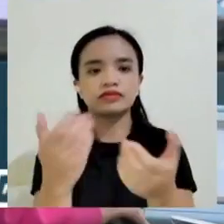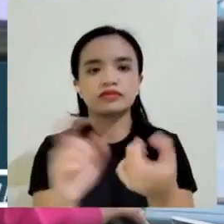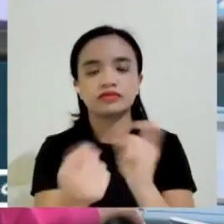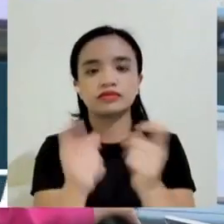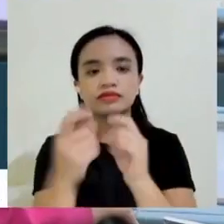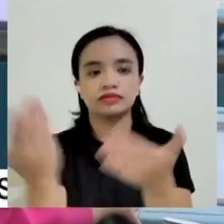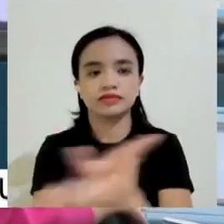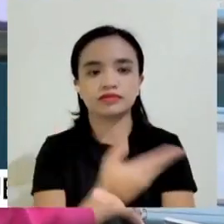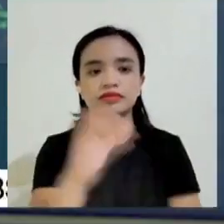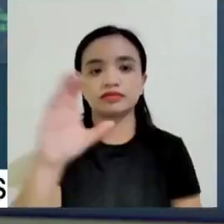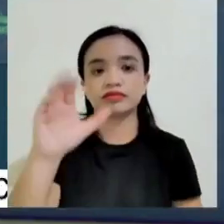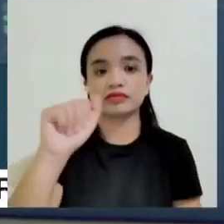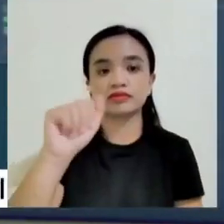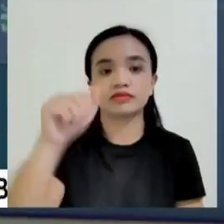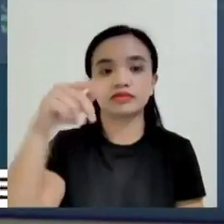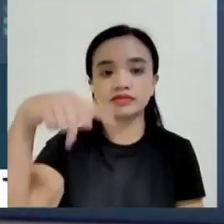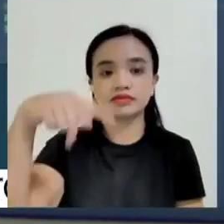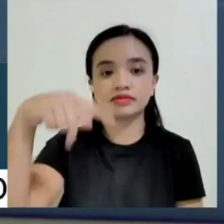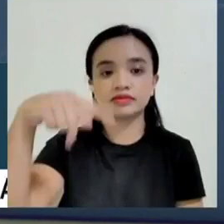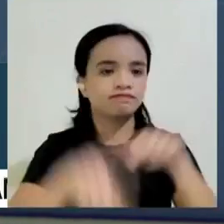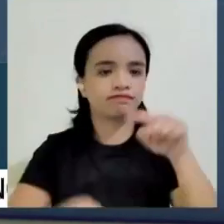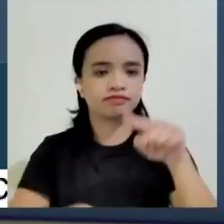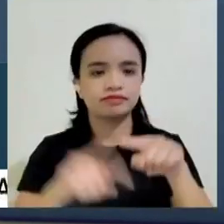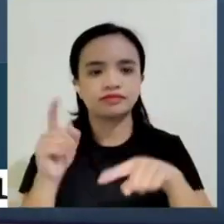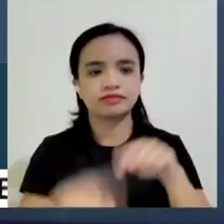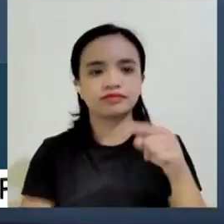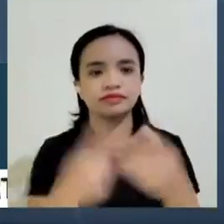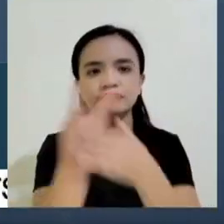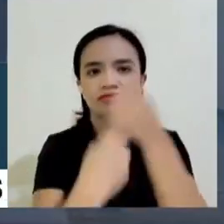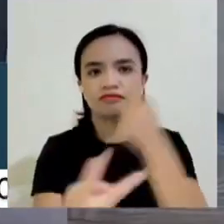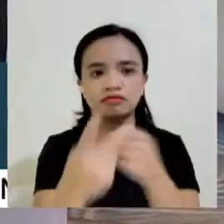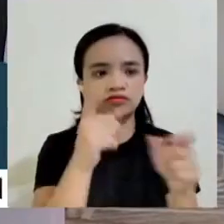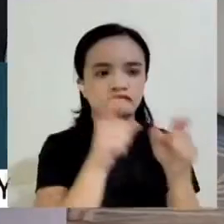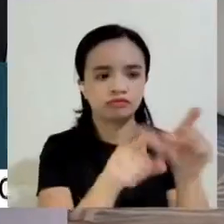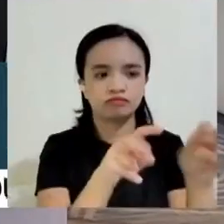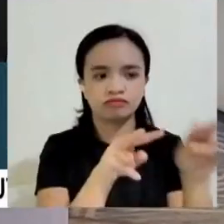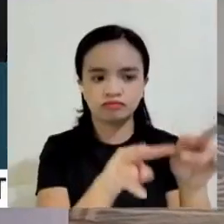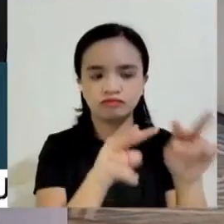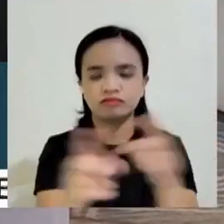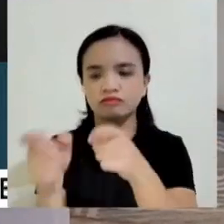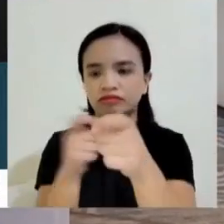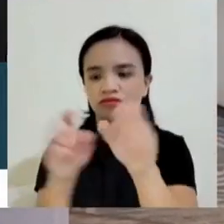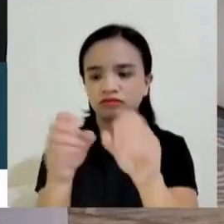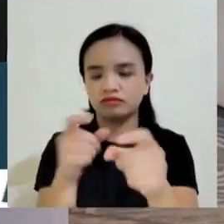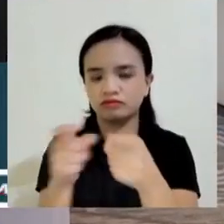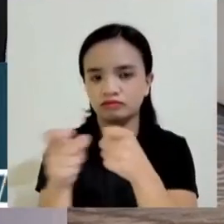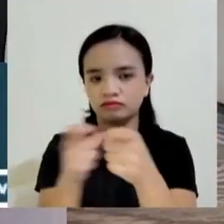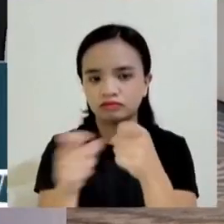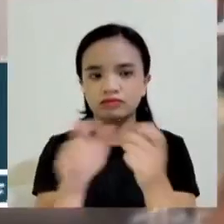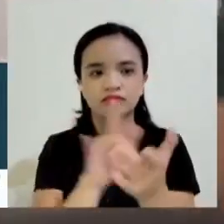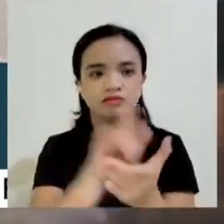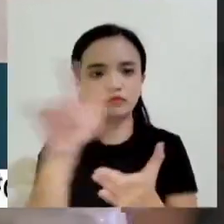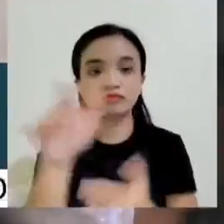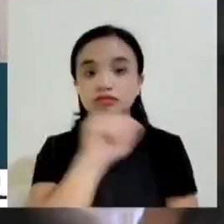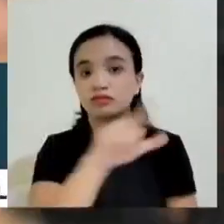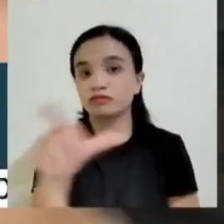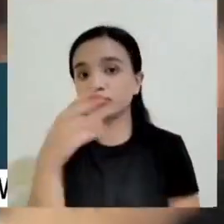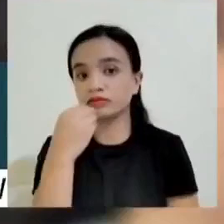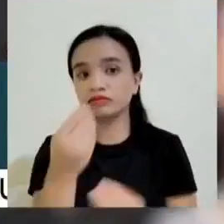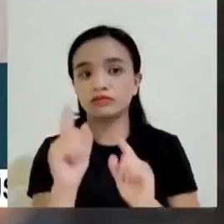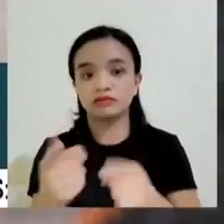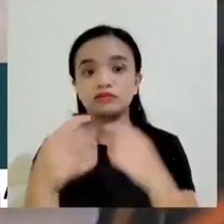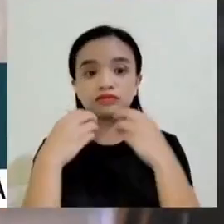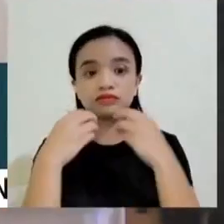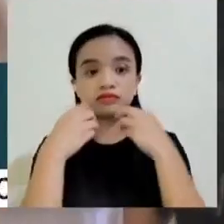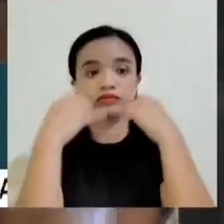Philippines cannot be both the regulator and operator of airports. One thing all the attendees of the summit agree on, there really is a need